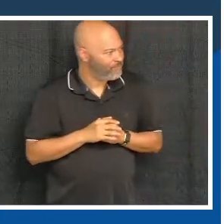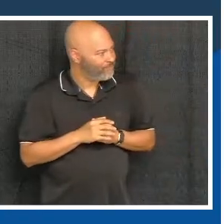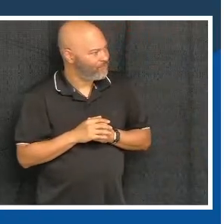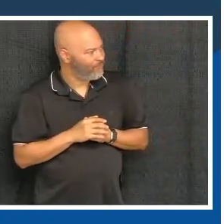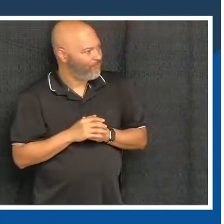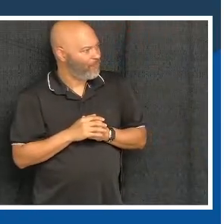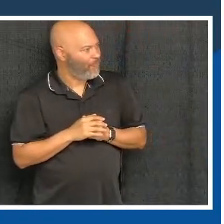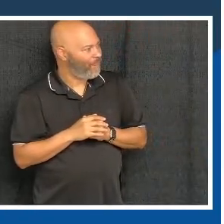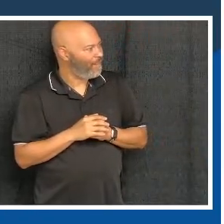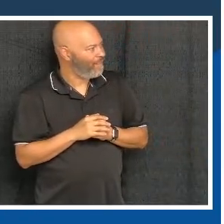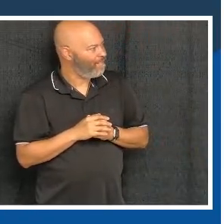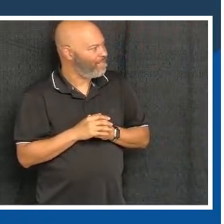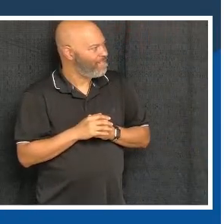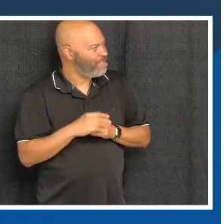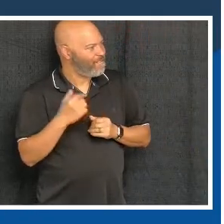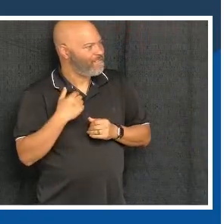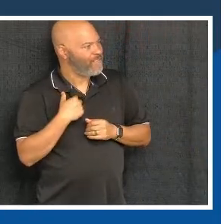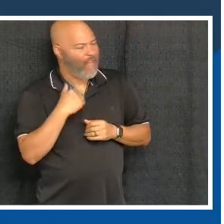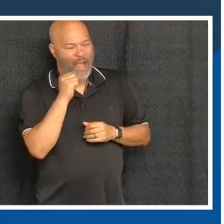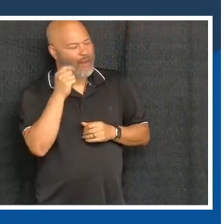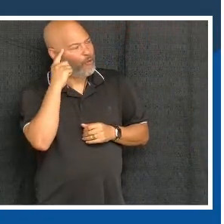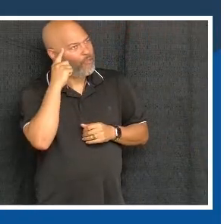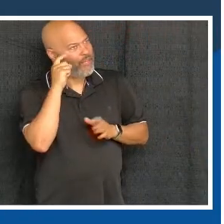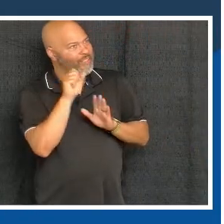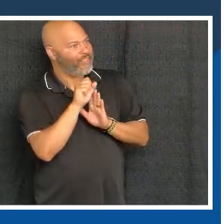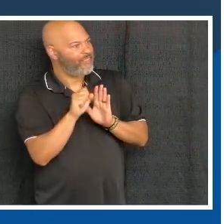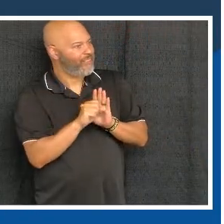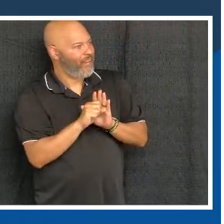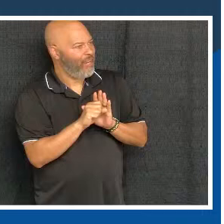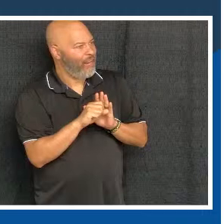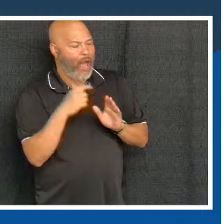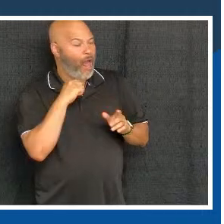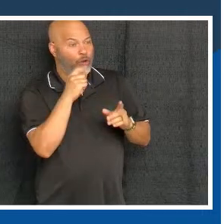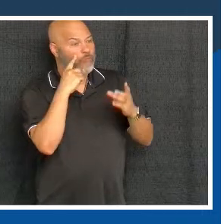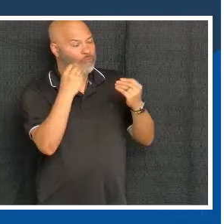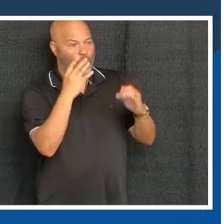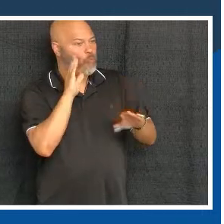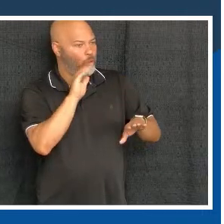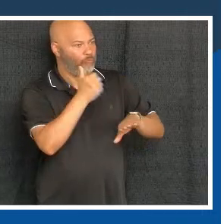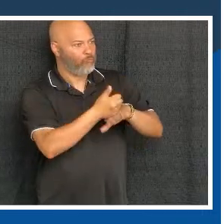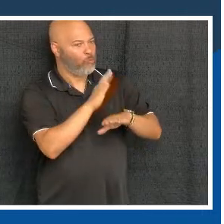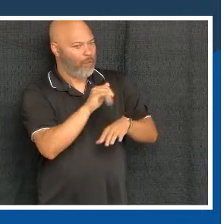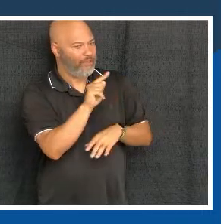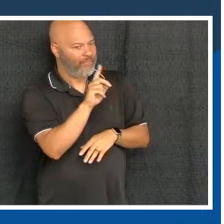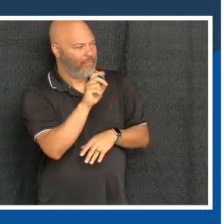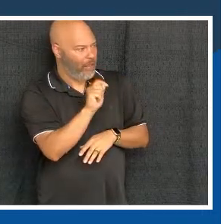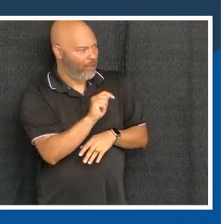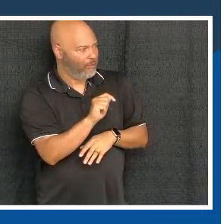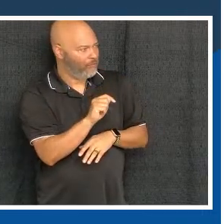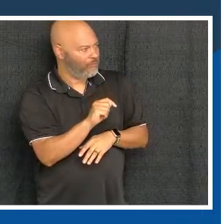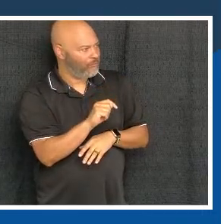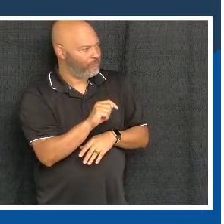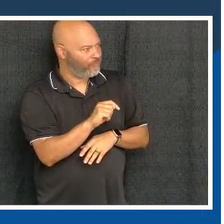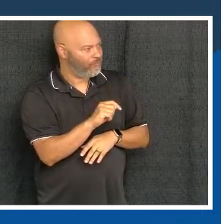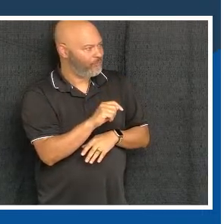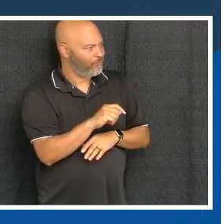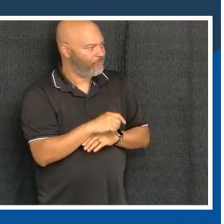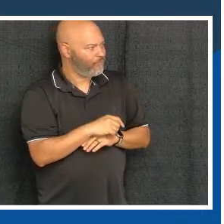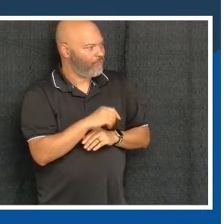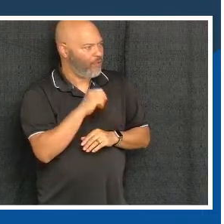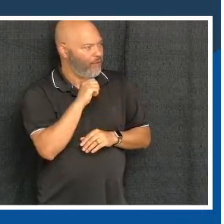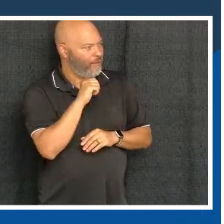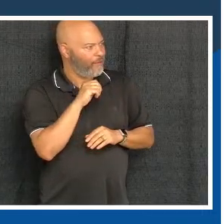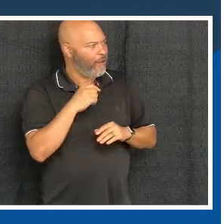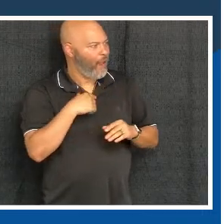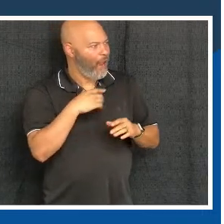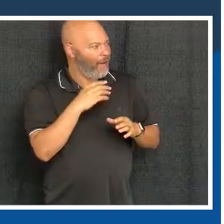going to be a development. I don't think the signal is going to be put in by TDOT. This is going to be, and I think, and I'll ask, Well, not I'll ask necessarily David just to the- chime